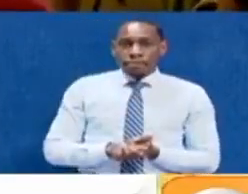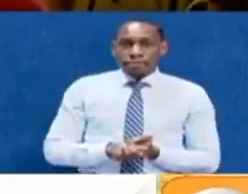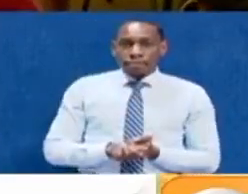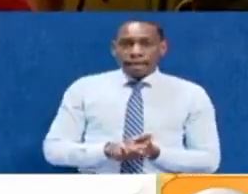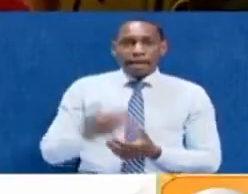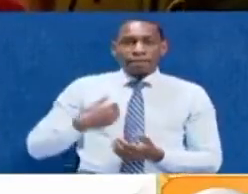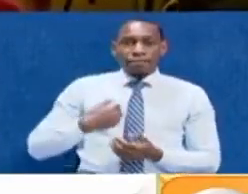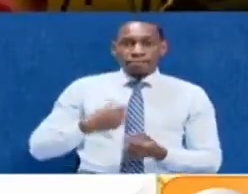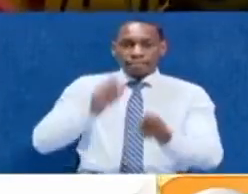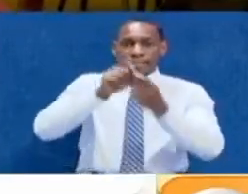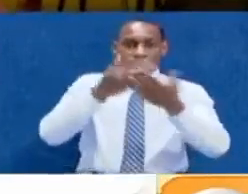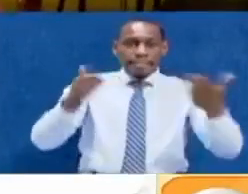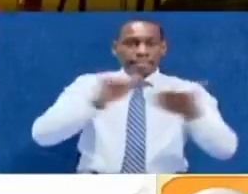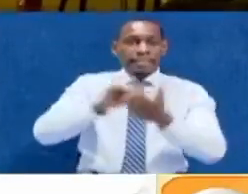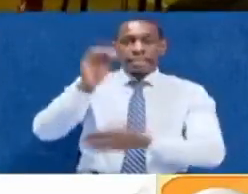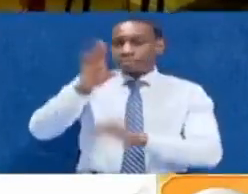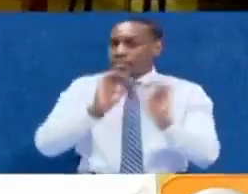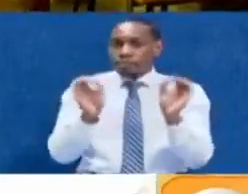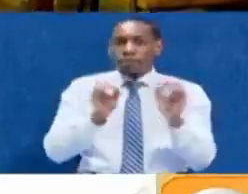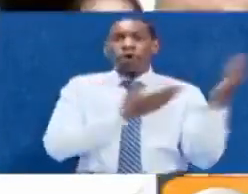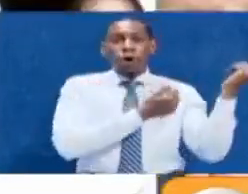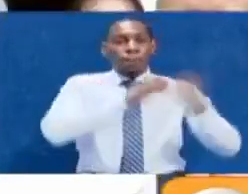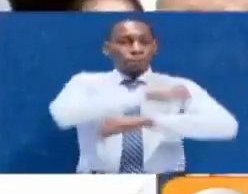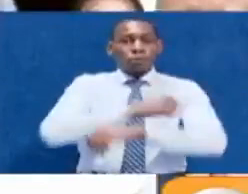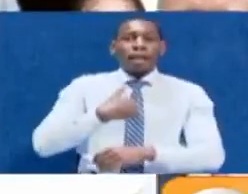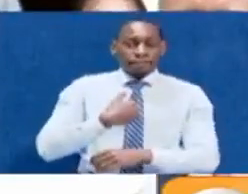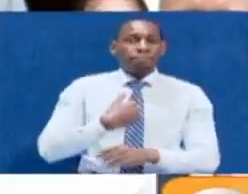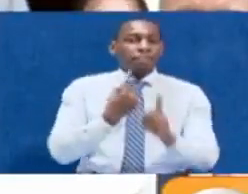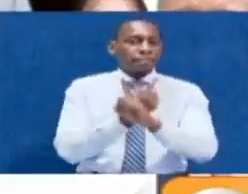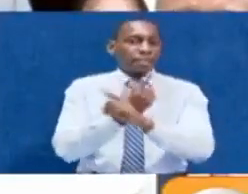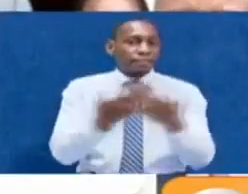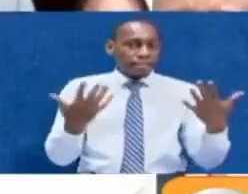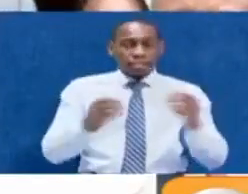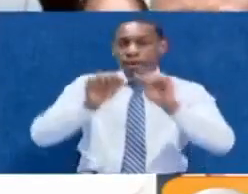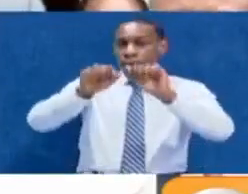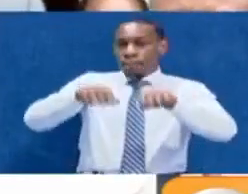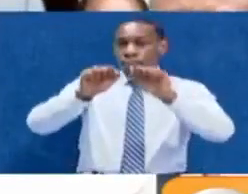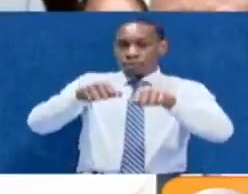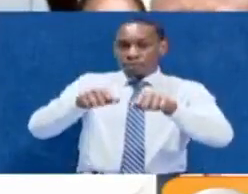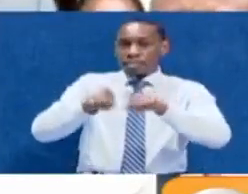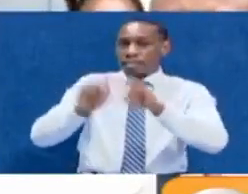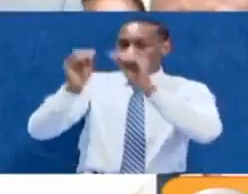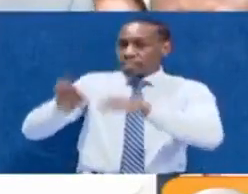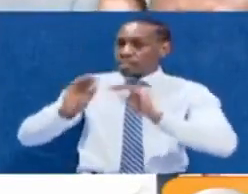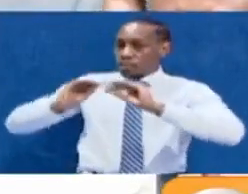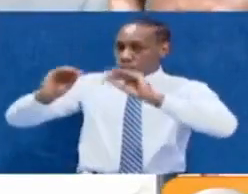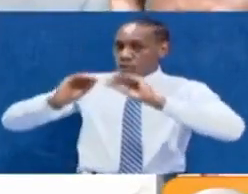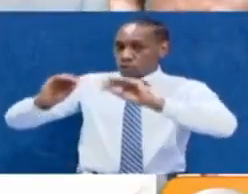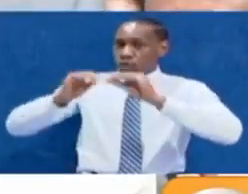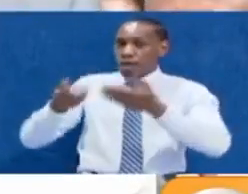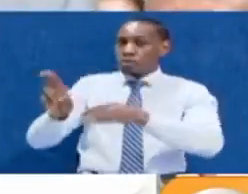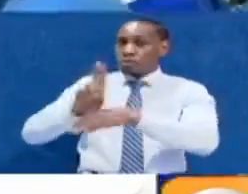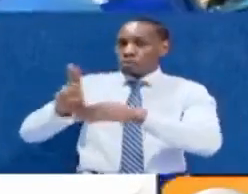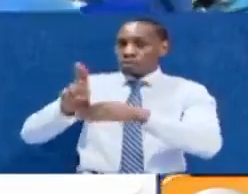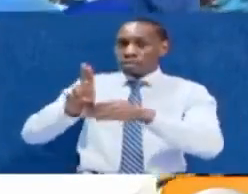expensive, which we hope a school will have several, so that we are able to pick, and the teachers will be taught how to use